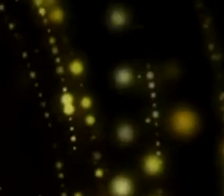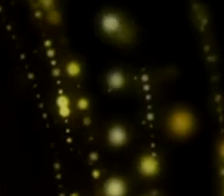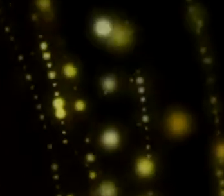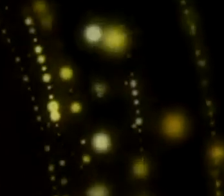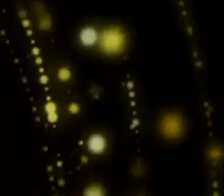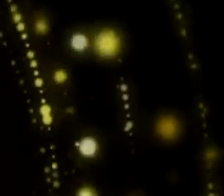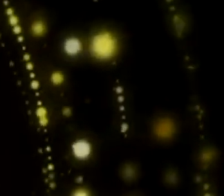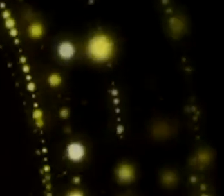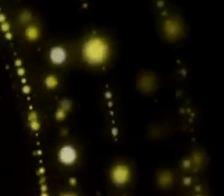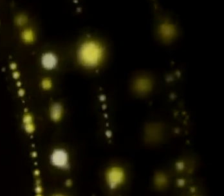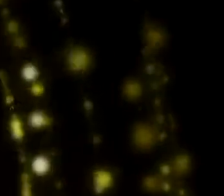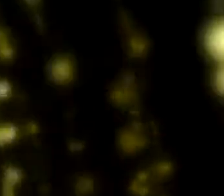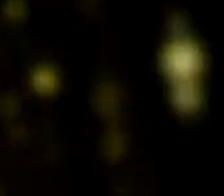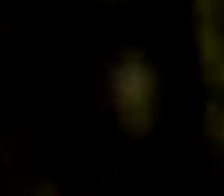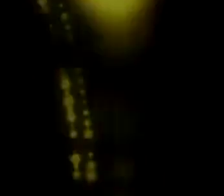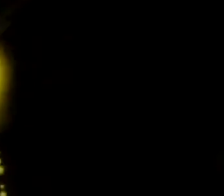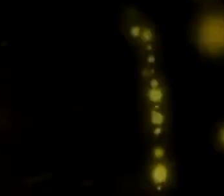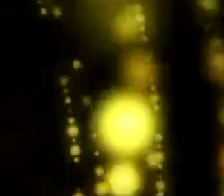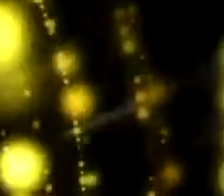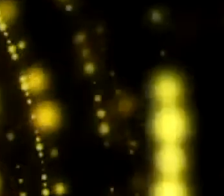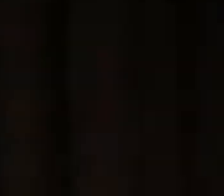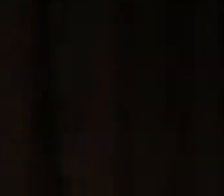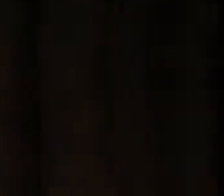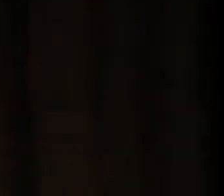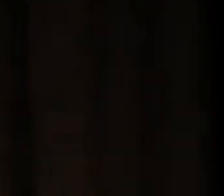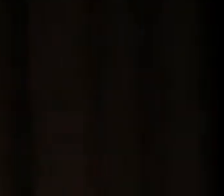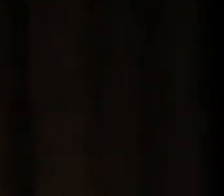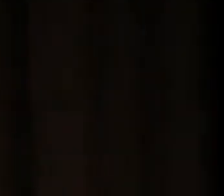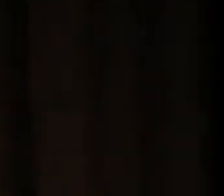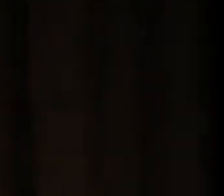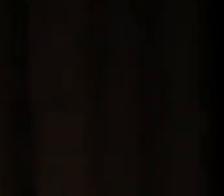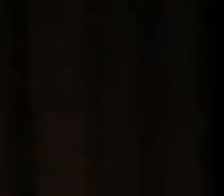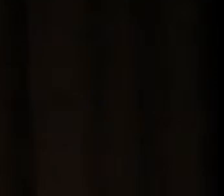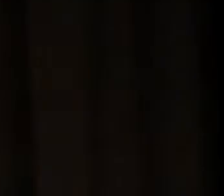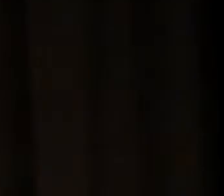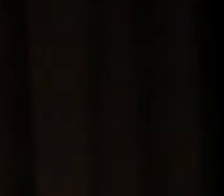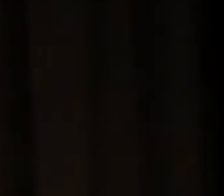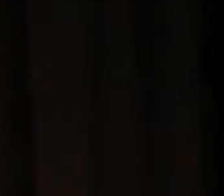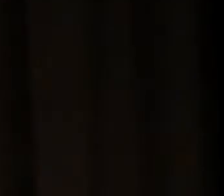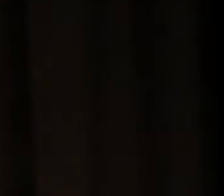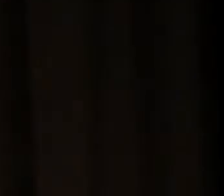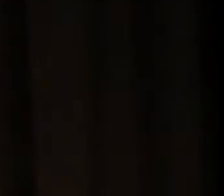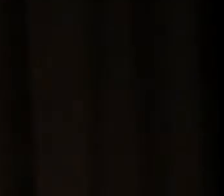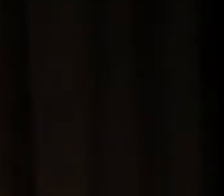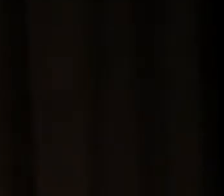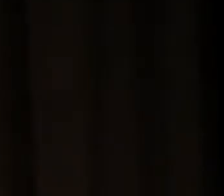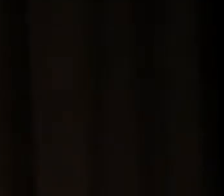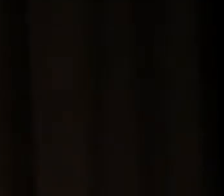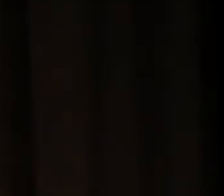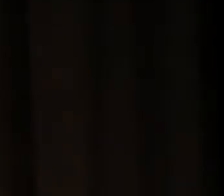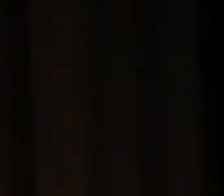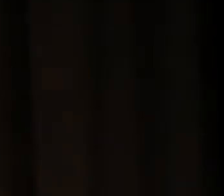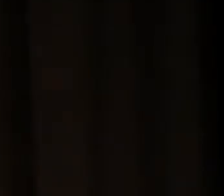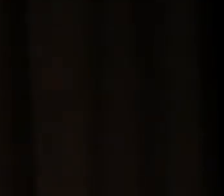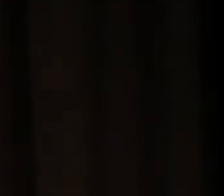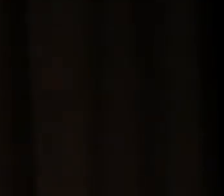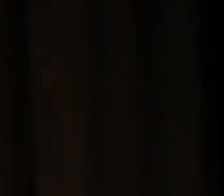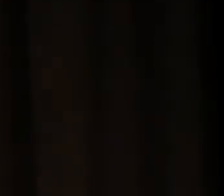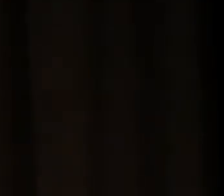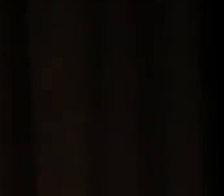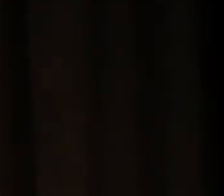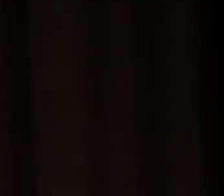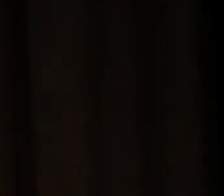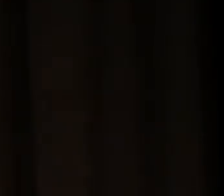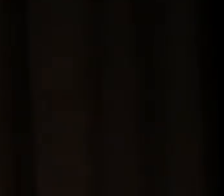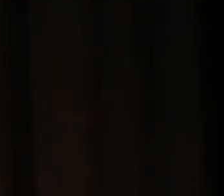talk about transport, IP broadcasting, how IP broadcasting enables hybrid OTT and OTA